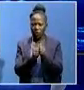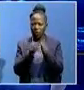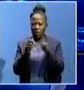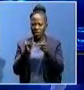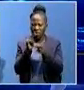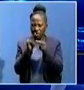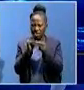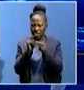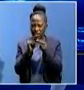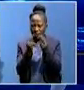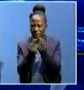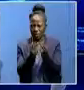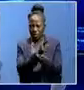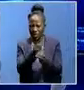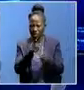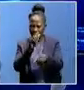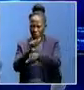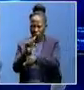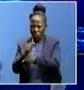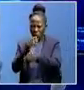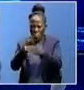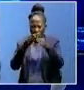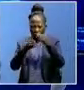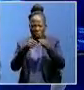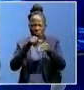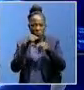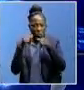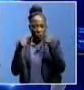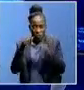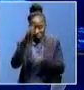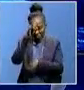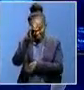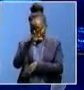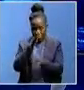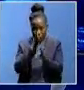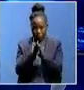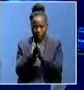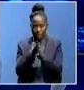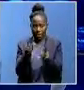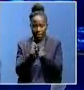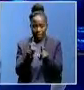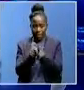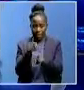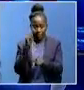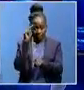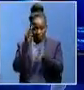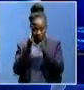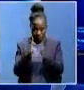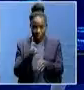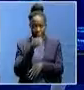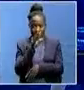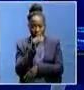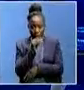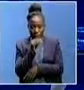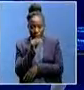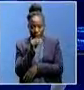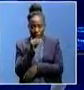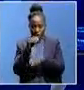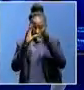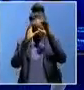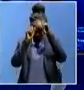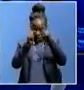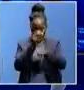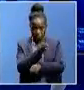through strategic partnerships in manufacturing, agriculture and mining. Mr. Kakubo, who is in the advance party for the President Haga and